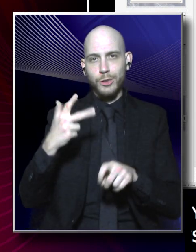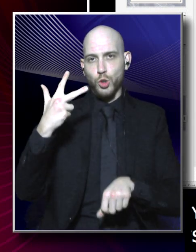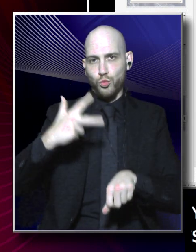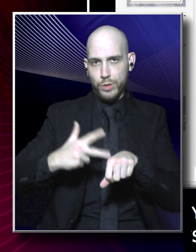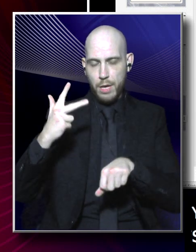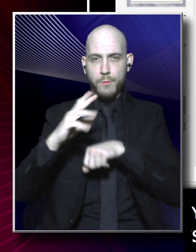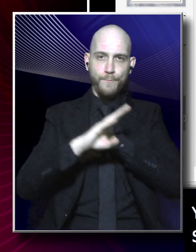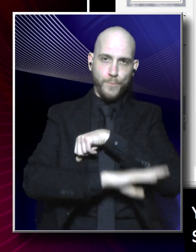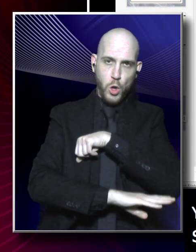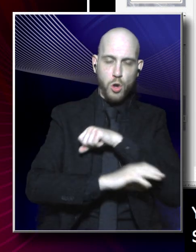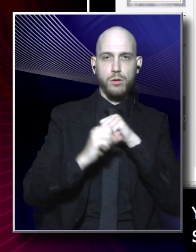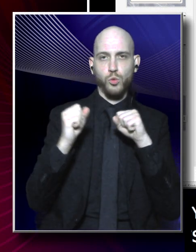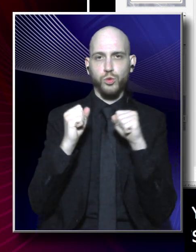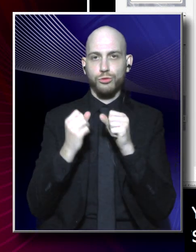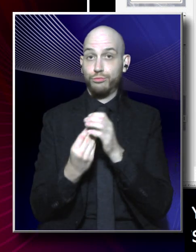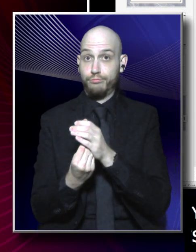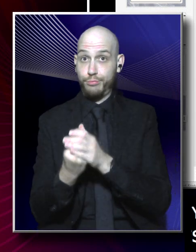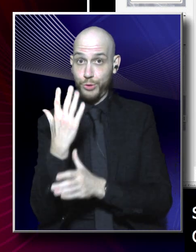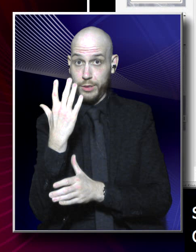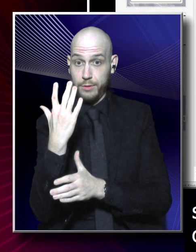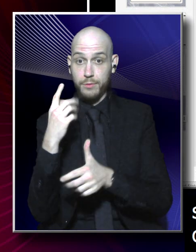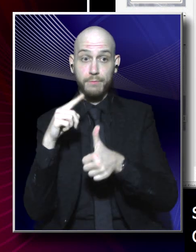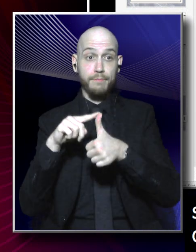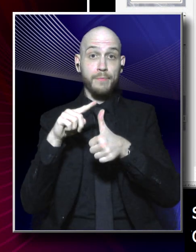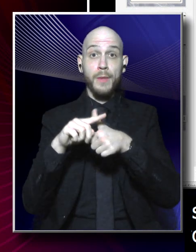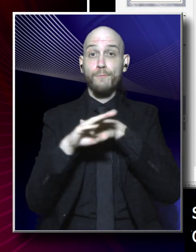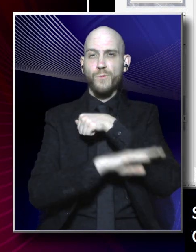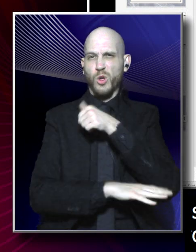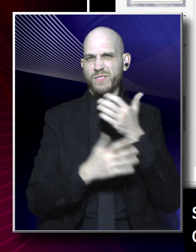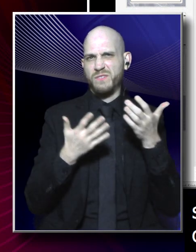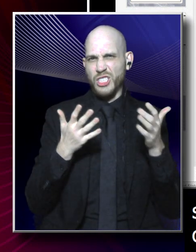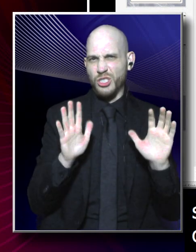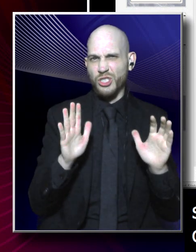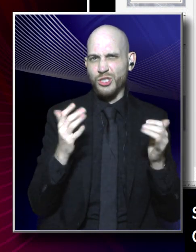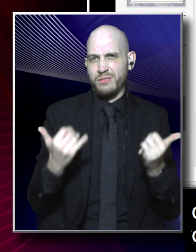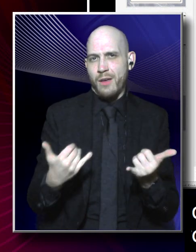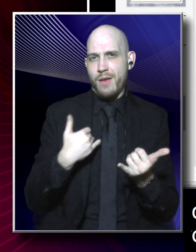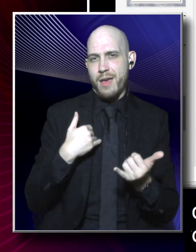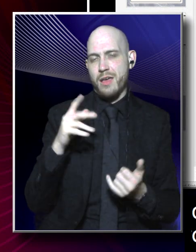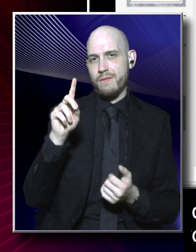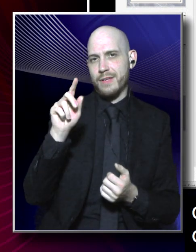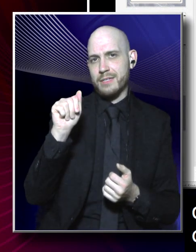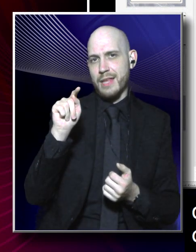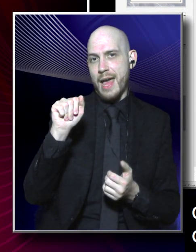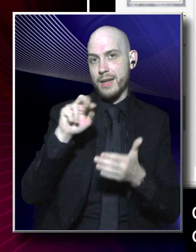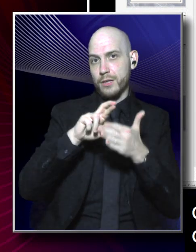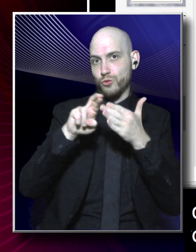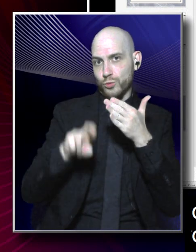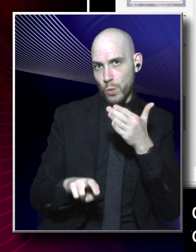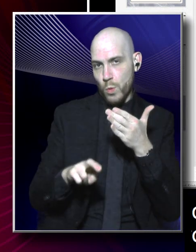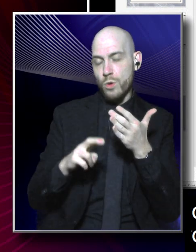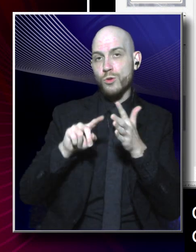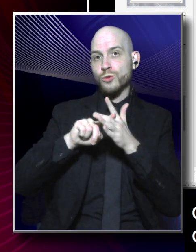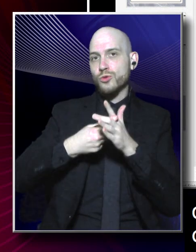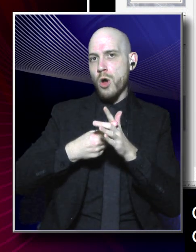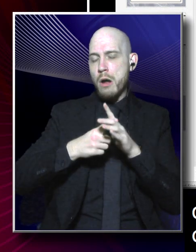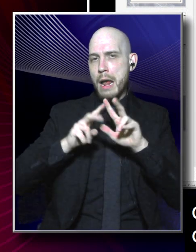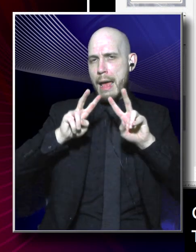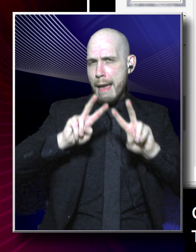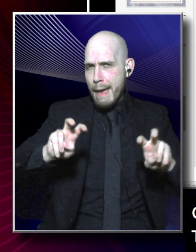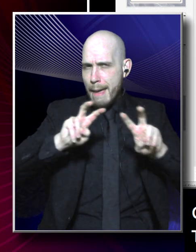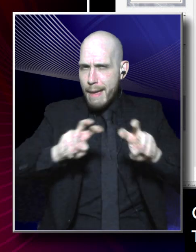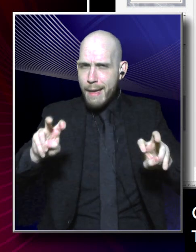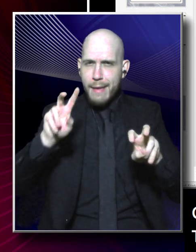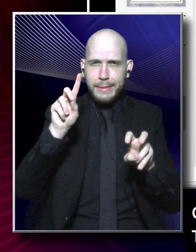as of this year. The fall testing is over. We've now gotten the fall testing data. We're analyzing that. The teachers are analyzing